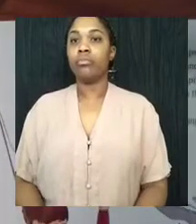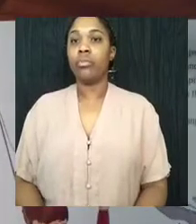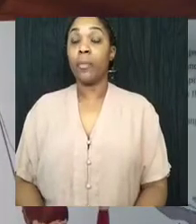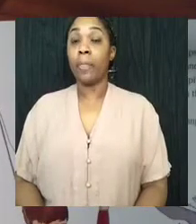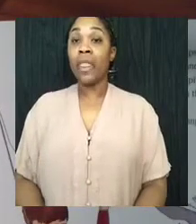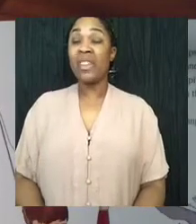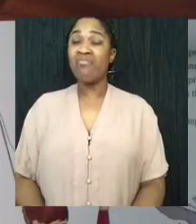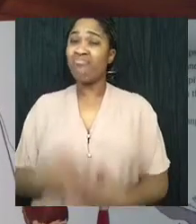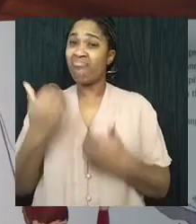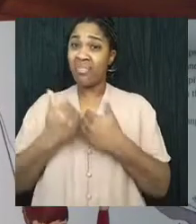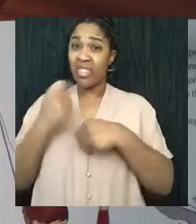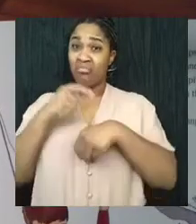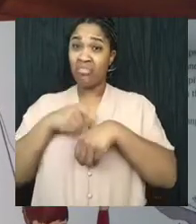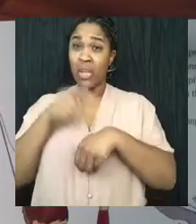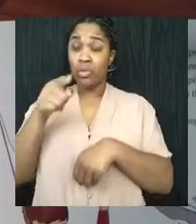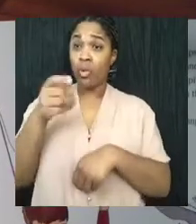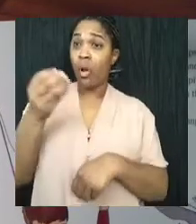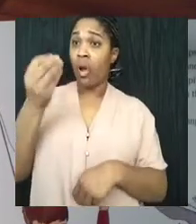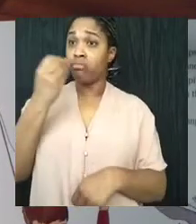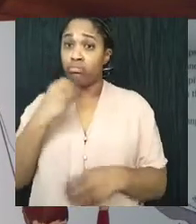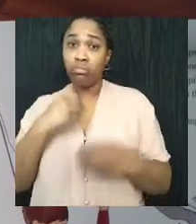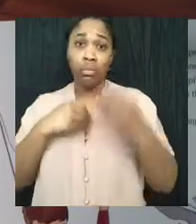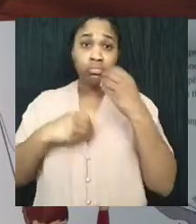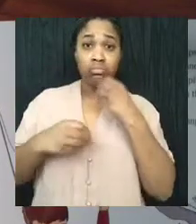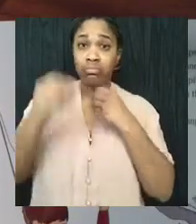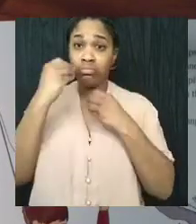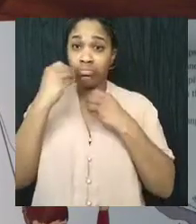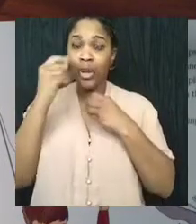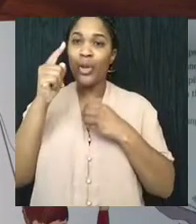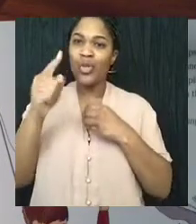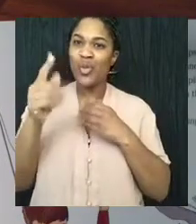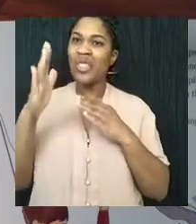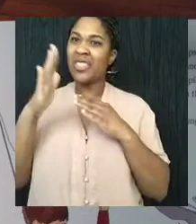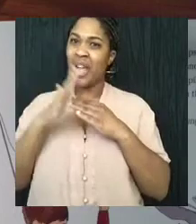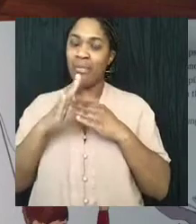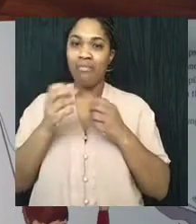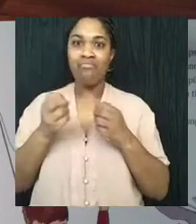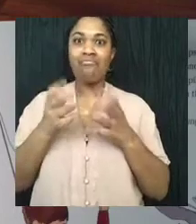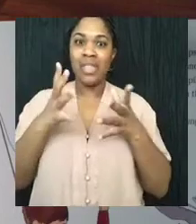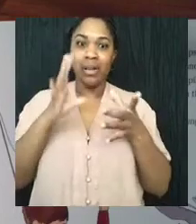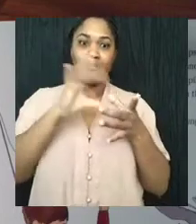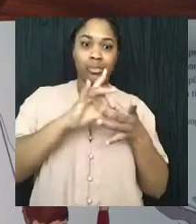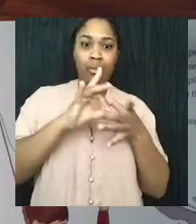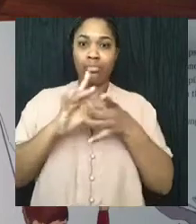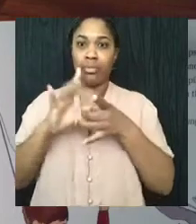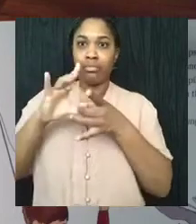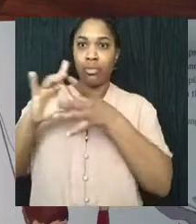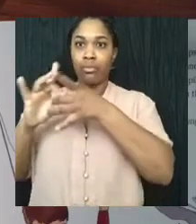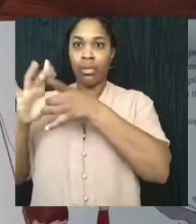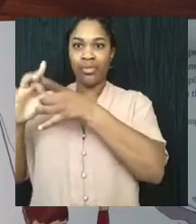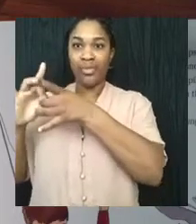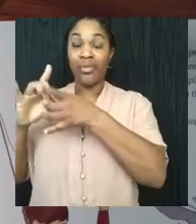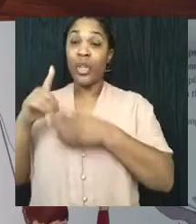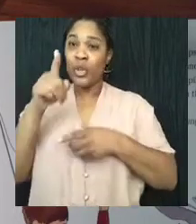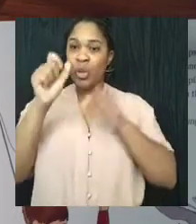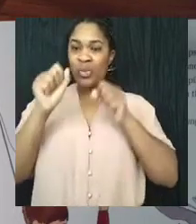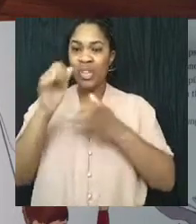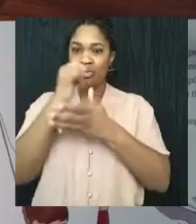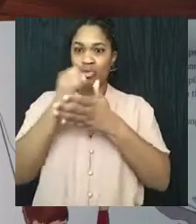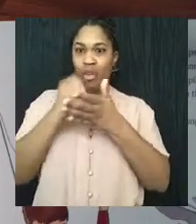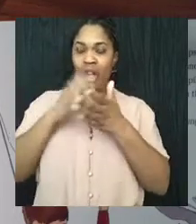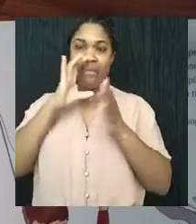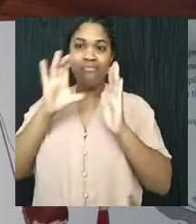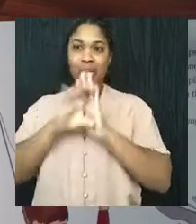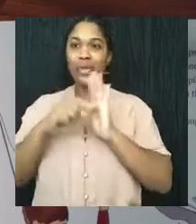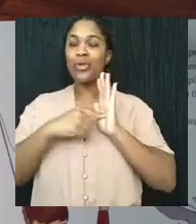Every time you eat a meal, you become the top of several food chains. You can draw a picture to show